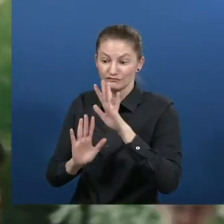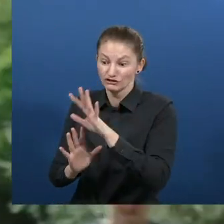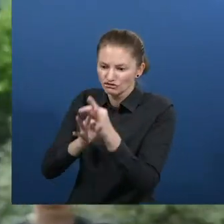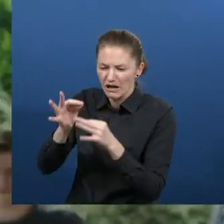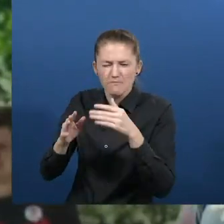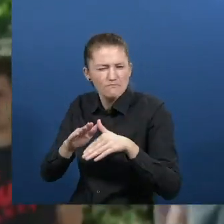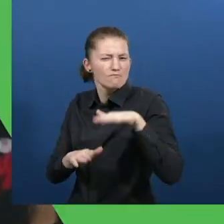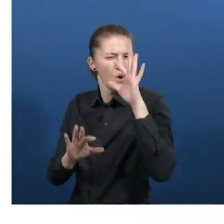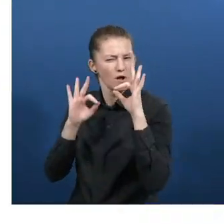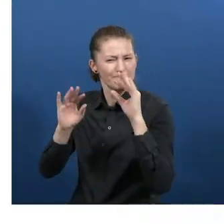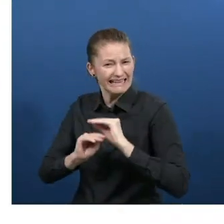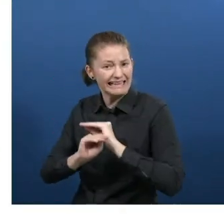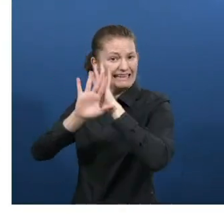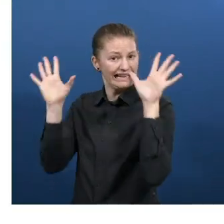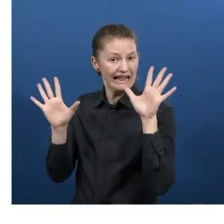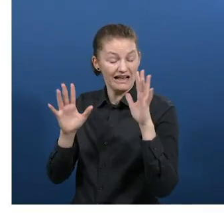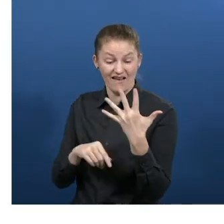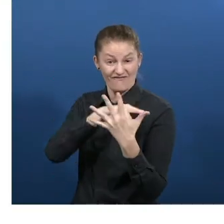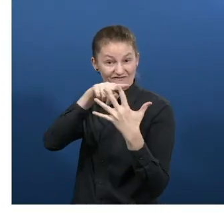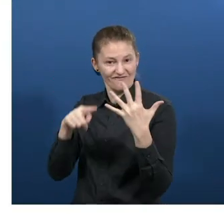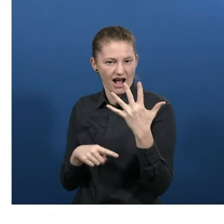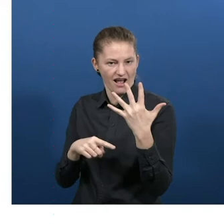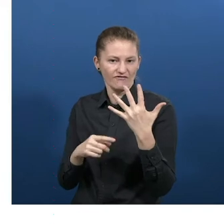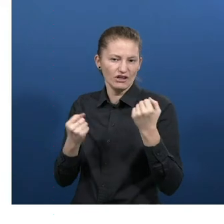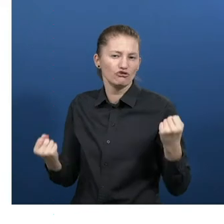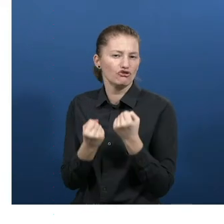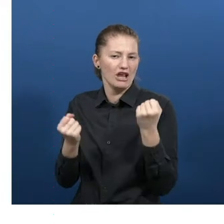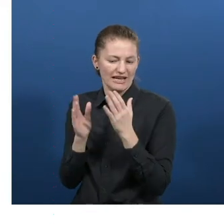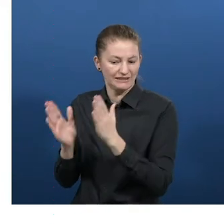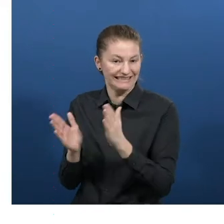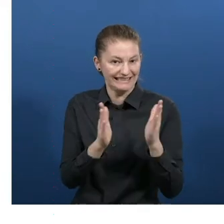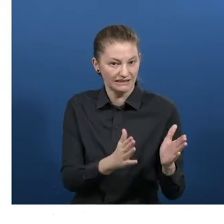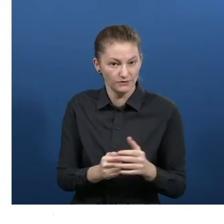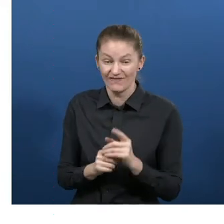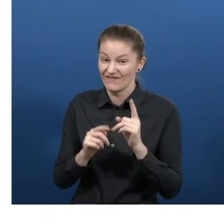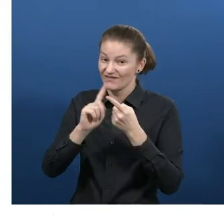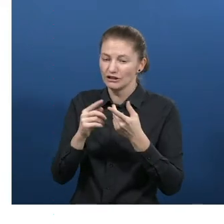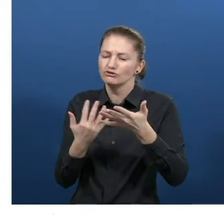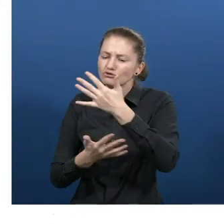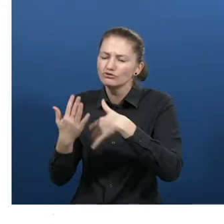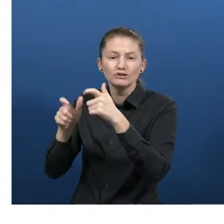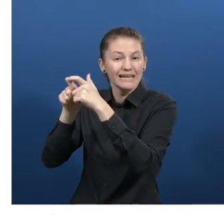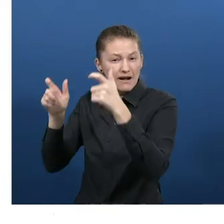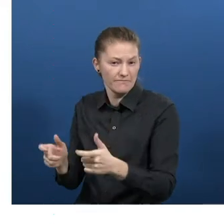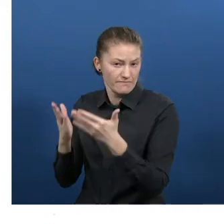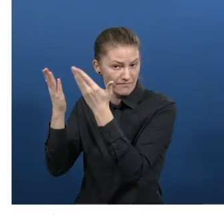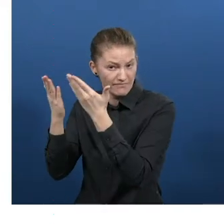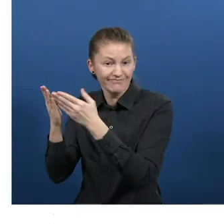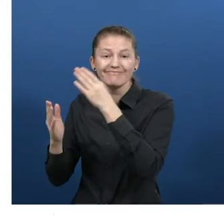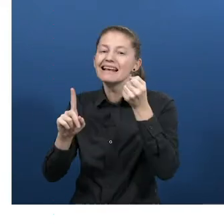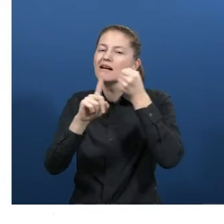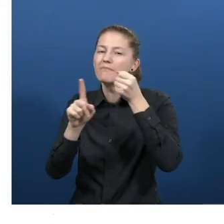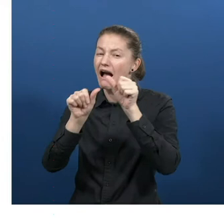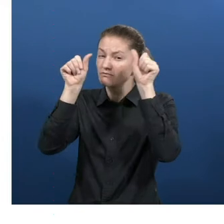training sessions on social entrepreneurship, impact modeling, business modeling, replication strategies,